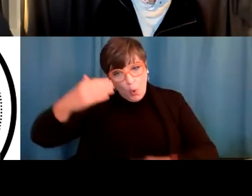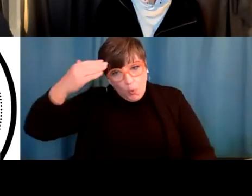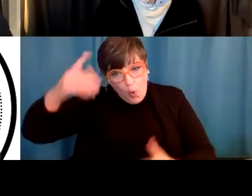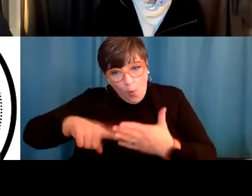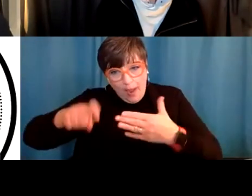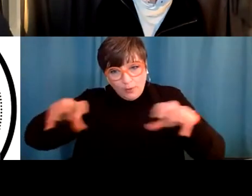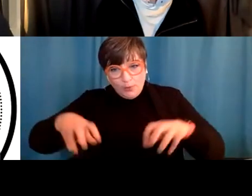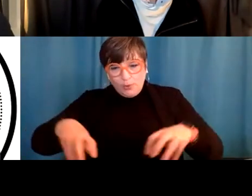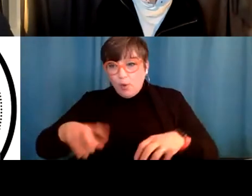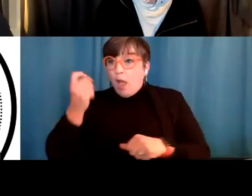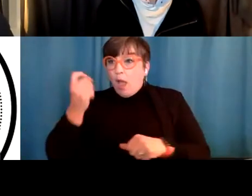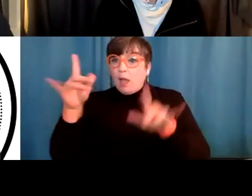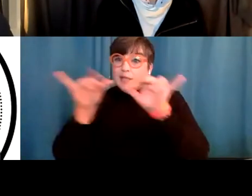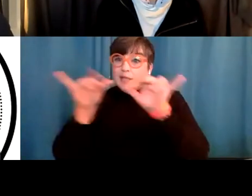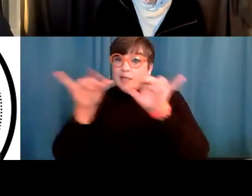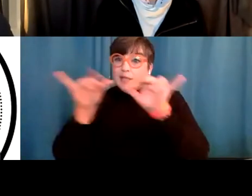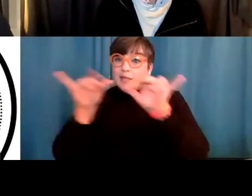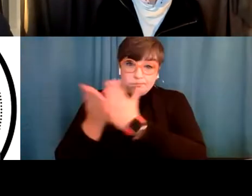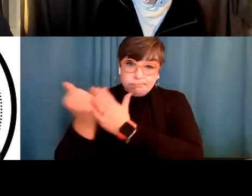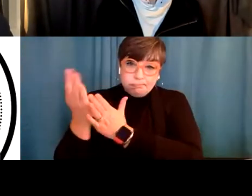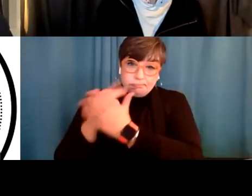do it? And do we hold people accountable